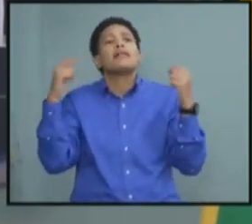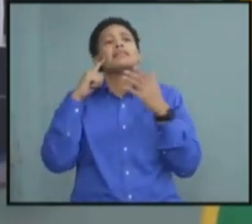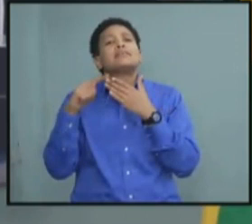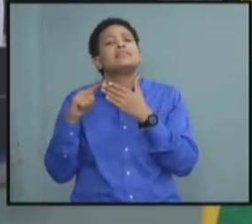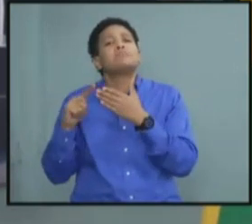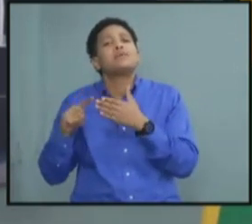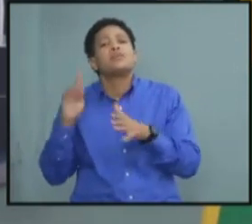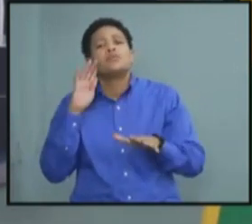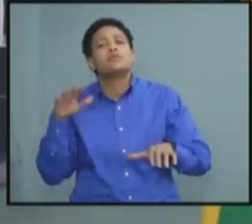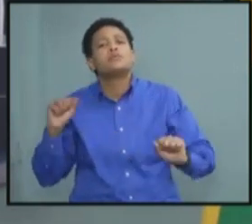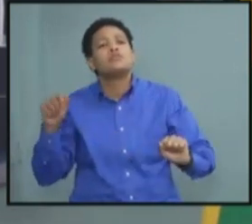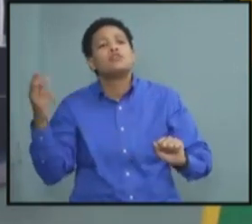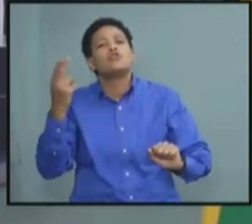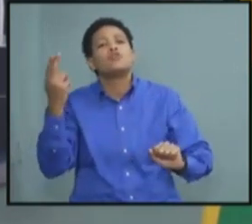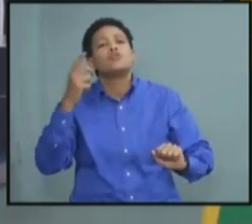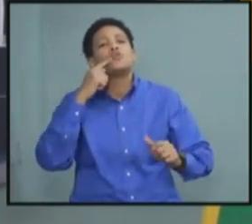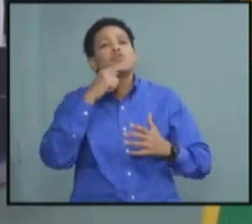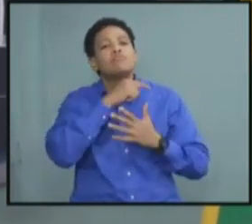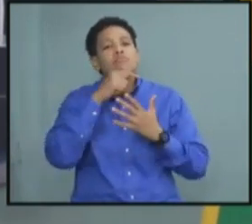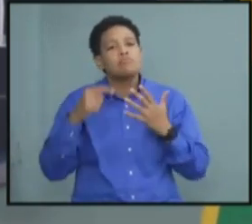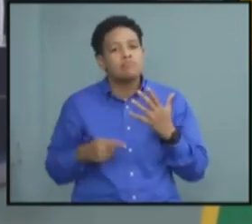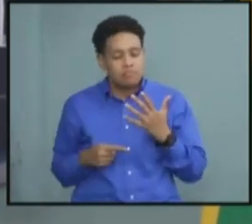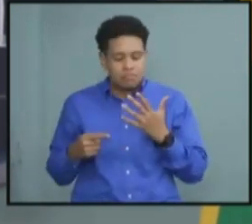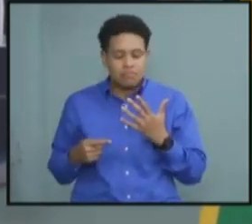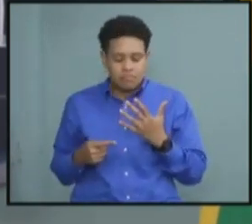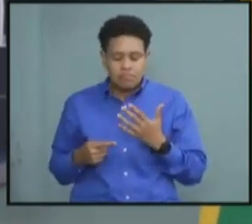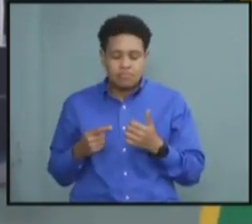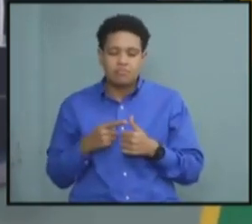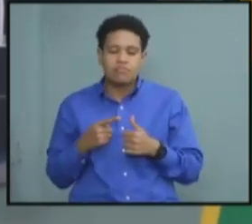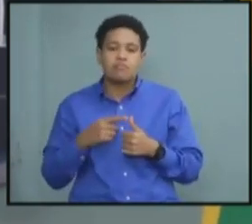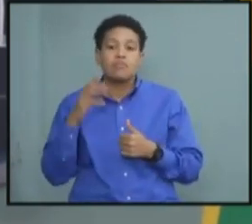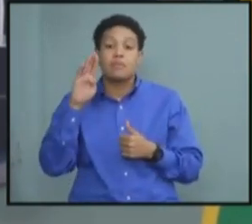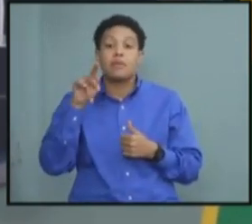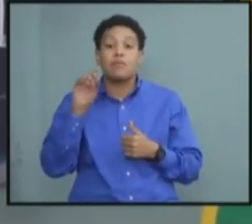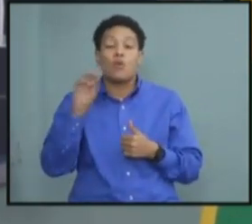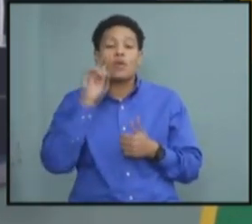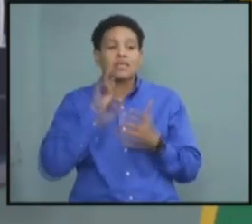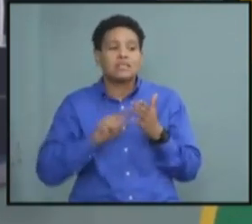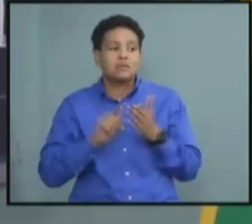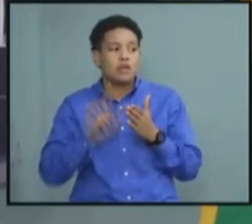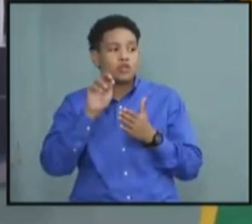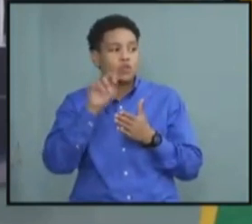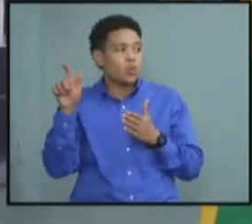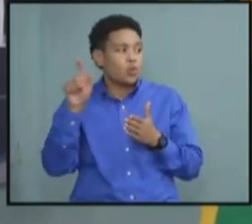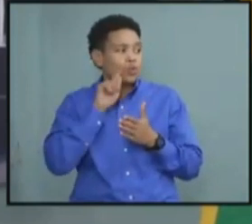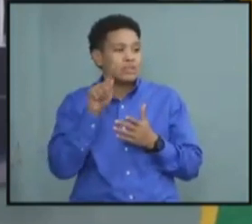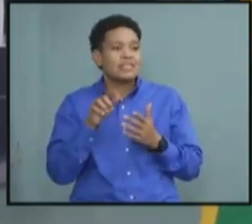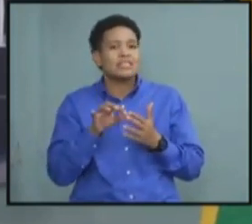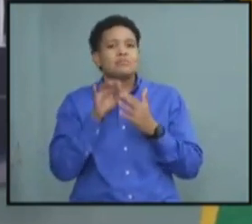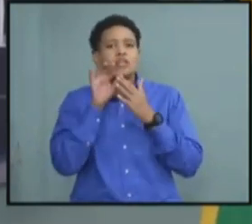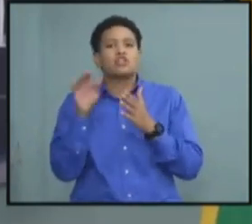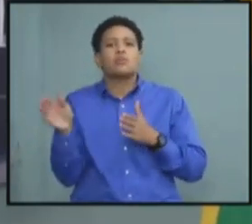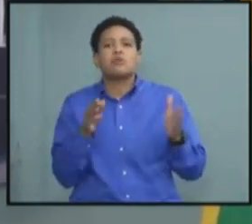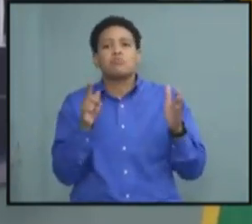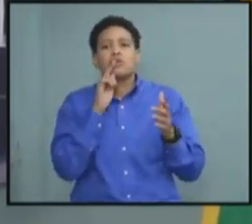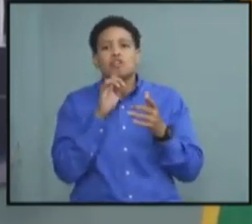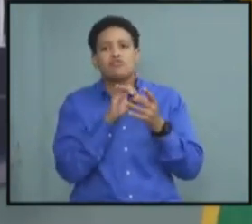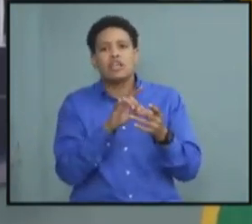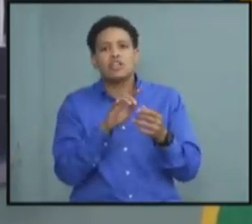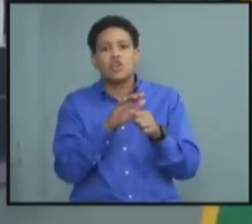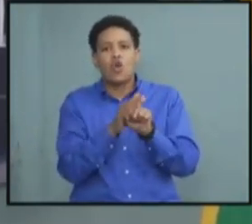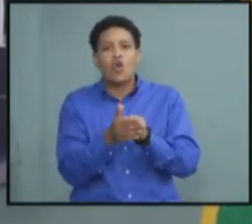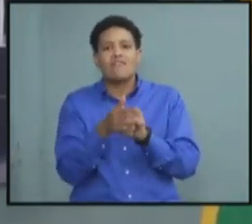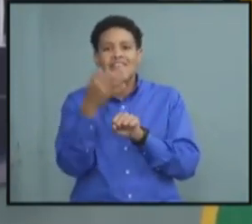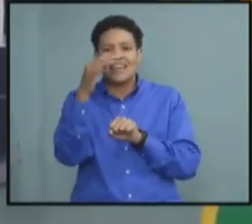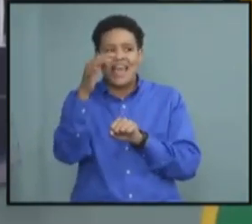inspectors using the following instruments: BPO inspection tool. This has been specially prepared in relation to the